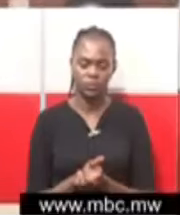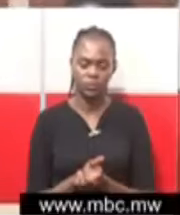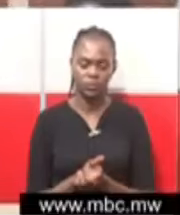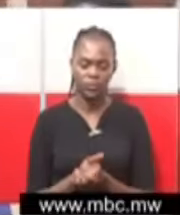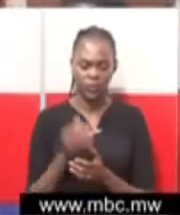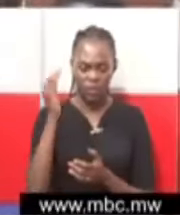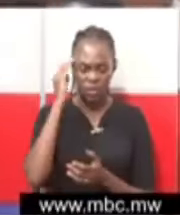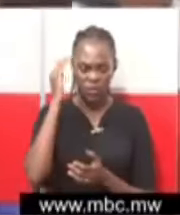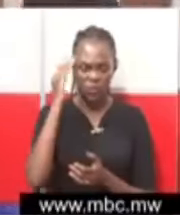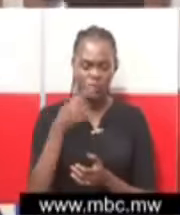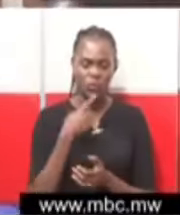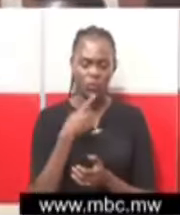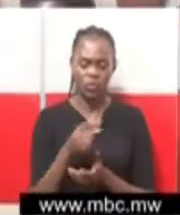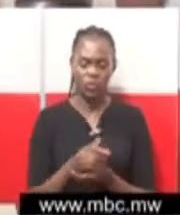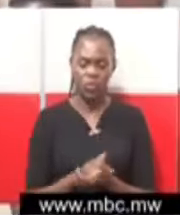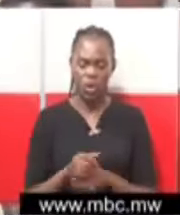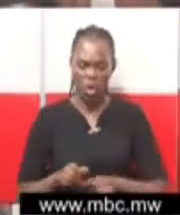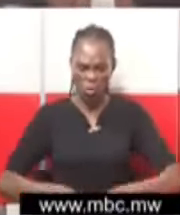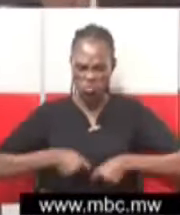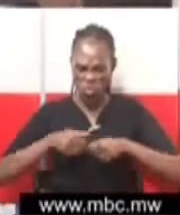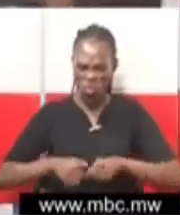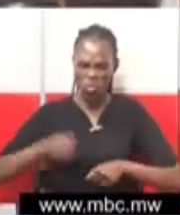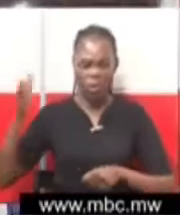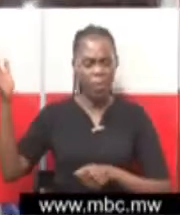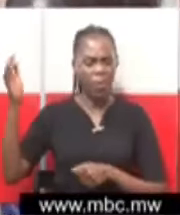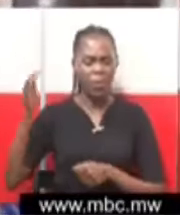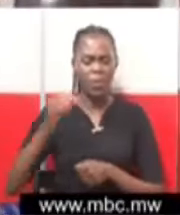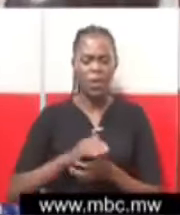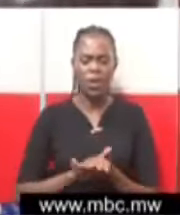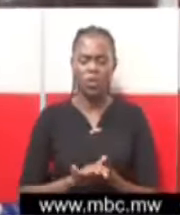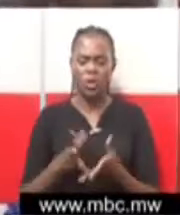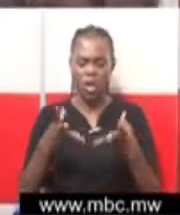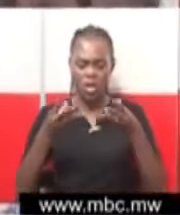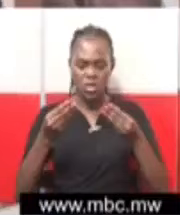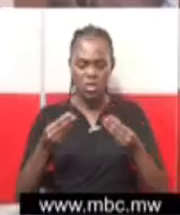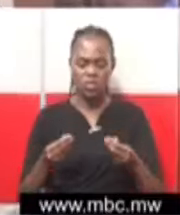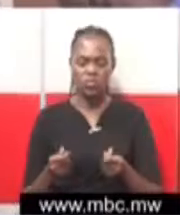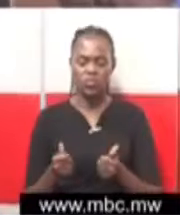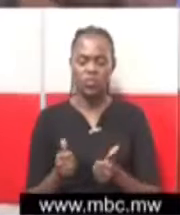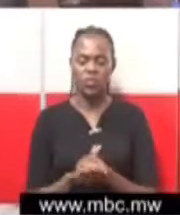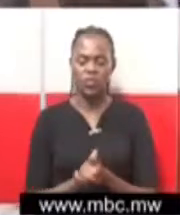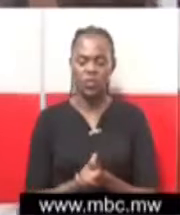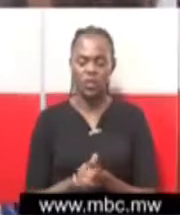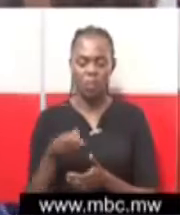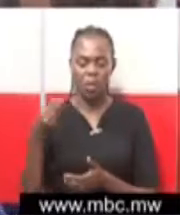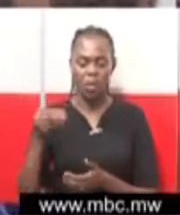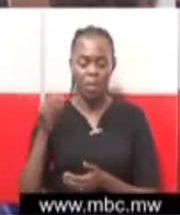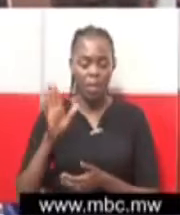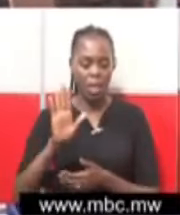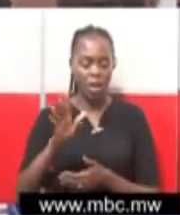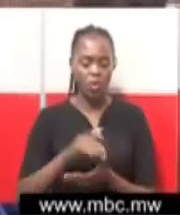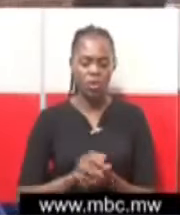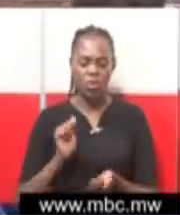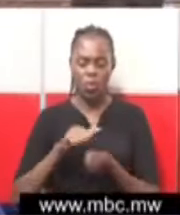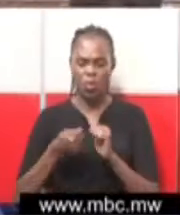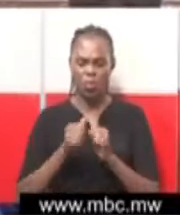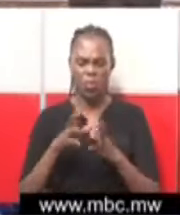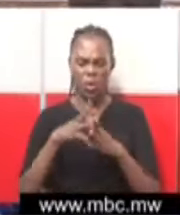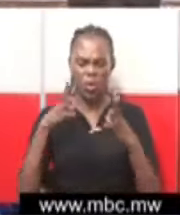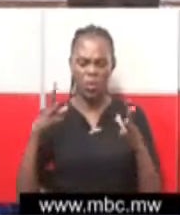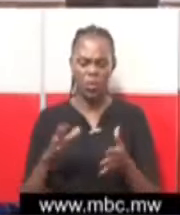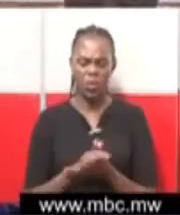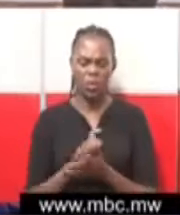know, the authorities have been coming here to solve some issues with their papers. We have many problems here,